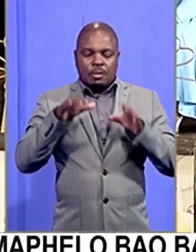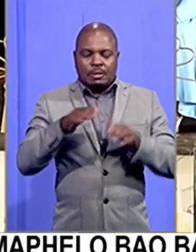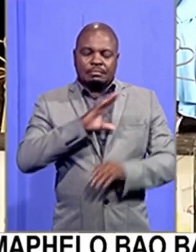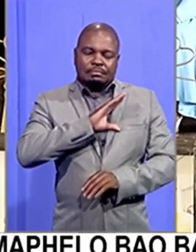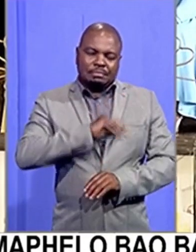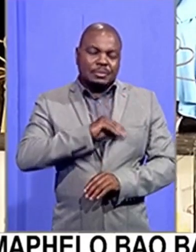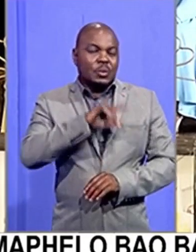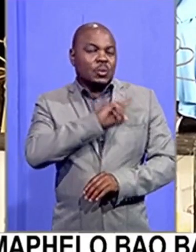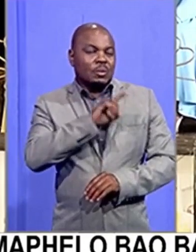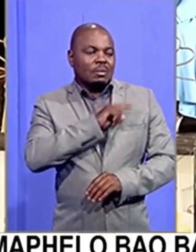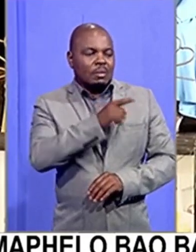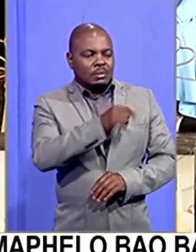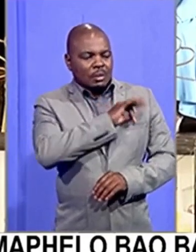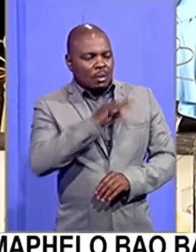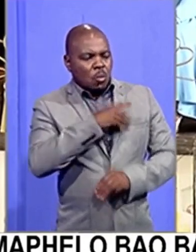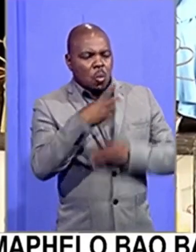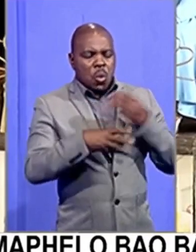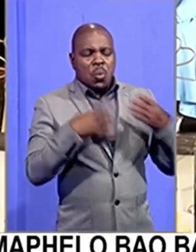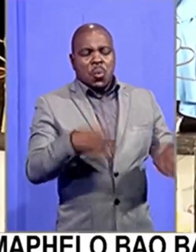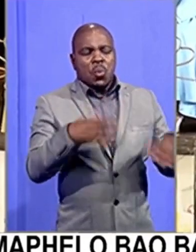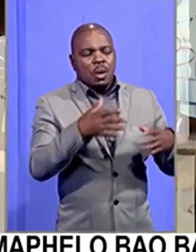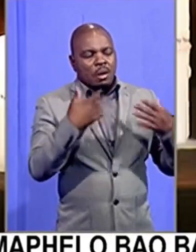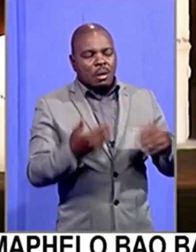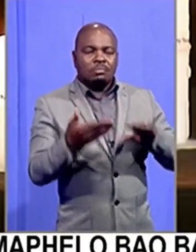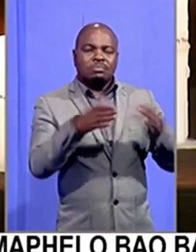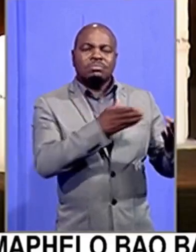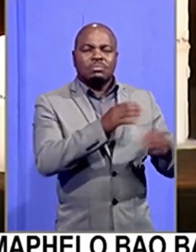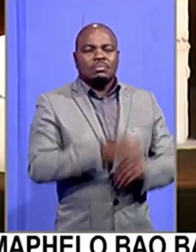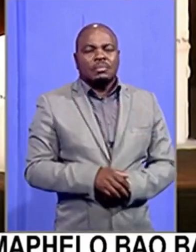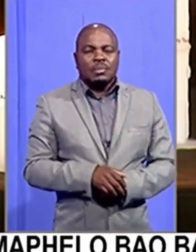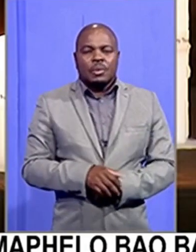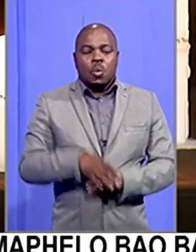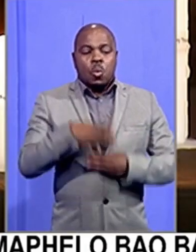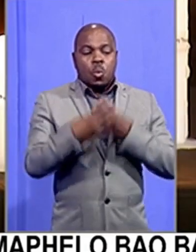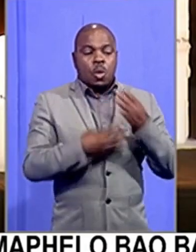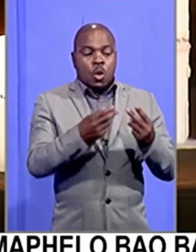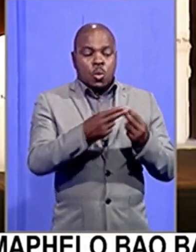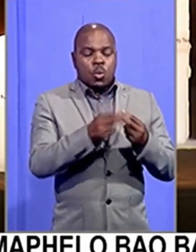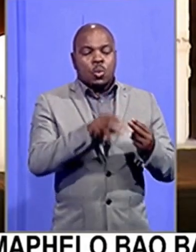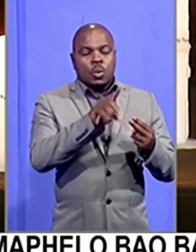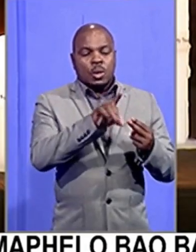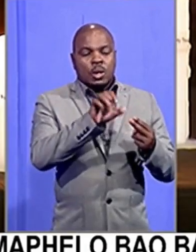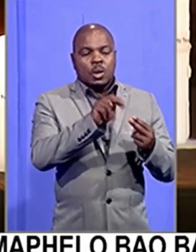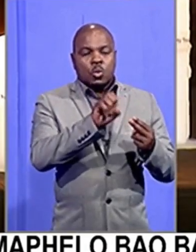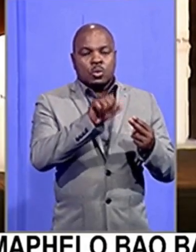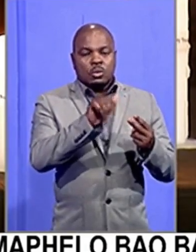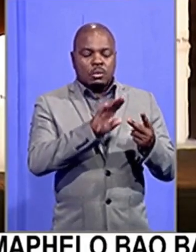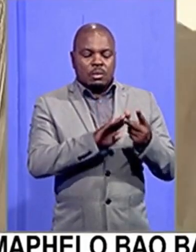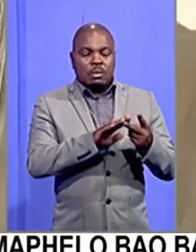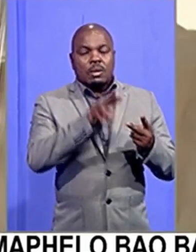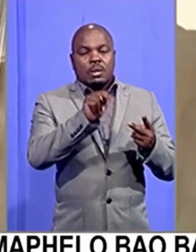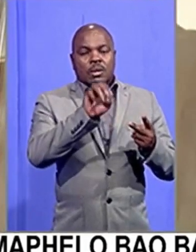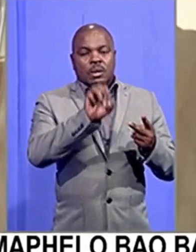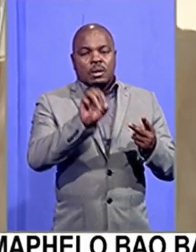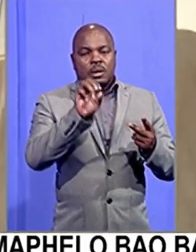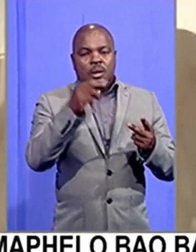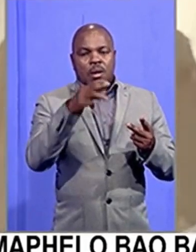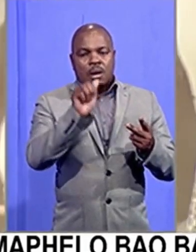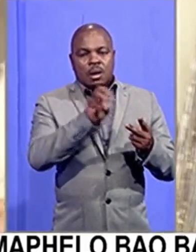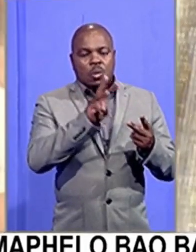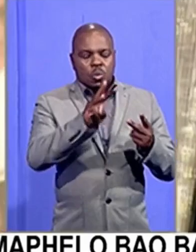ke go latlhegelwa ke badiri ba ba neng ba dira ka boineelo. Mekgatlho ya badiri Dinosa le Nehau e ikuetse gore go nne le dituelo